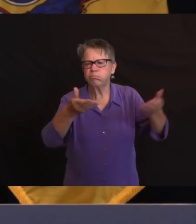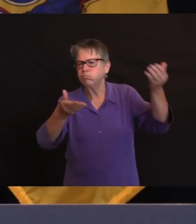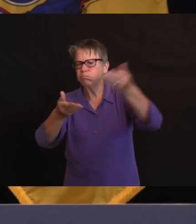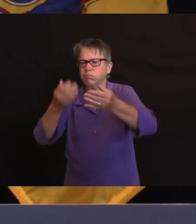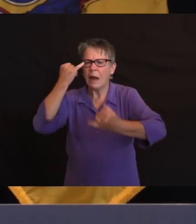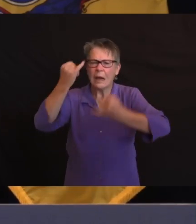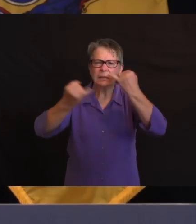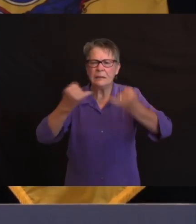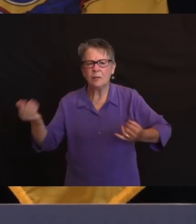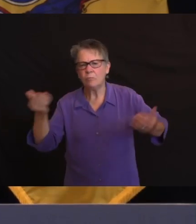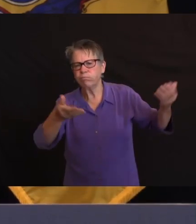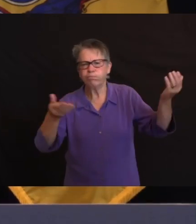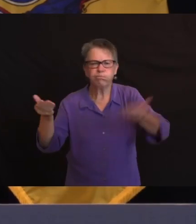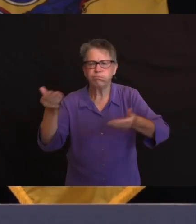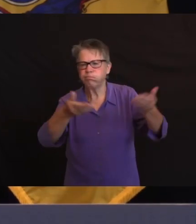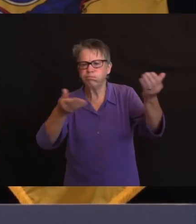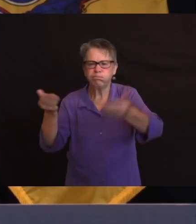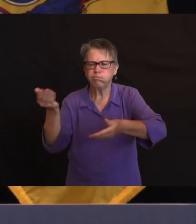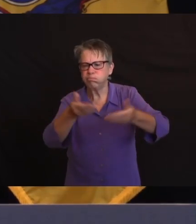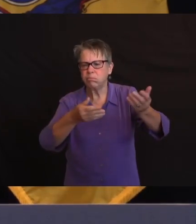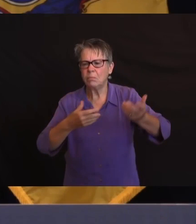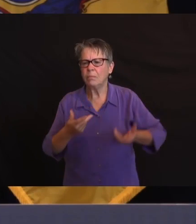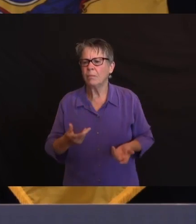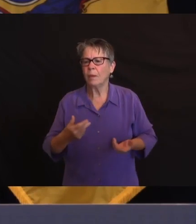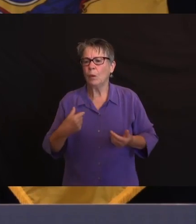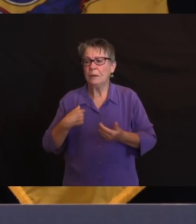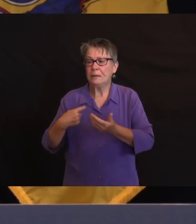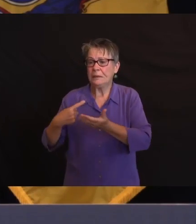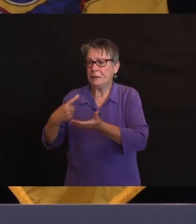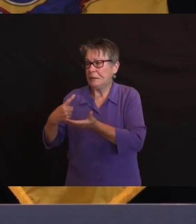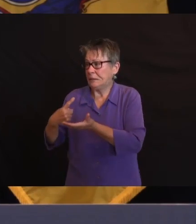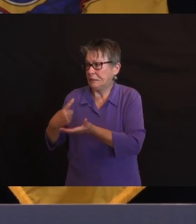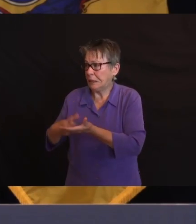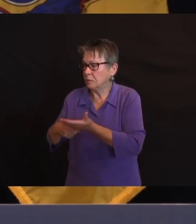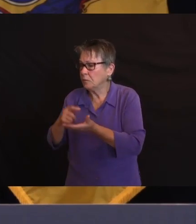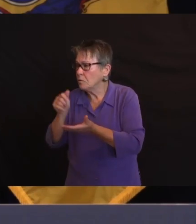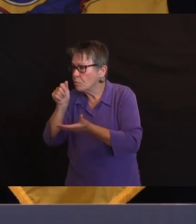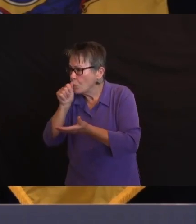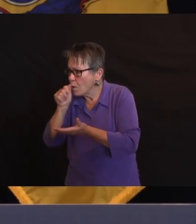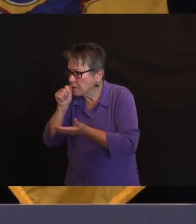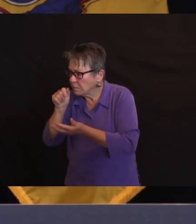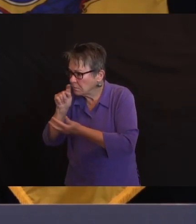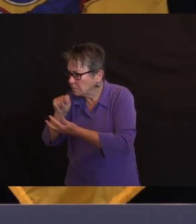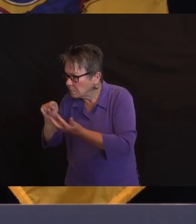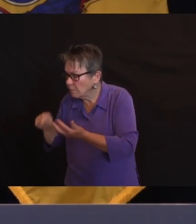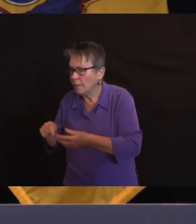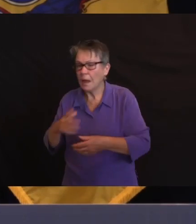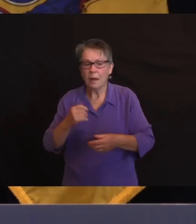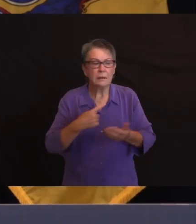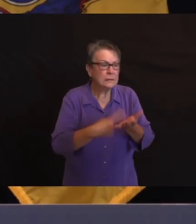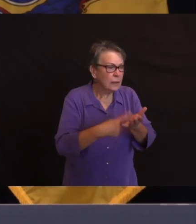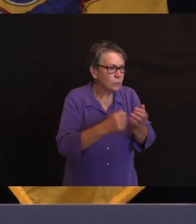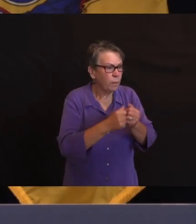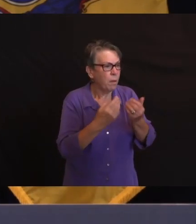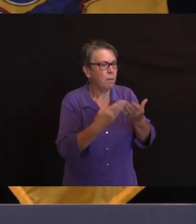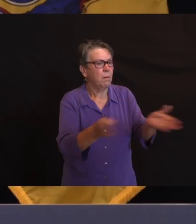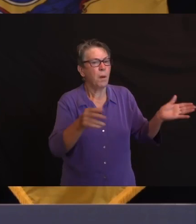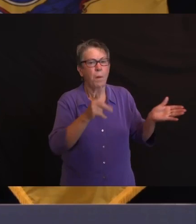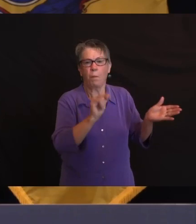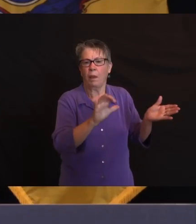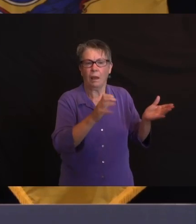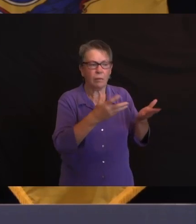privately, but also publicly. And I think when you've got things like healthcare related expenses for low